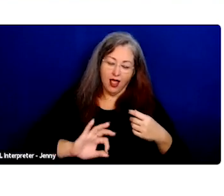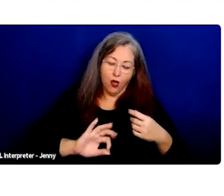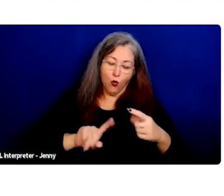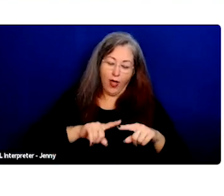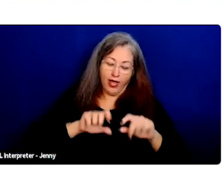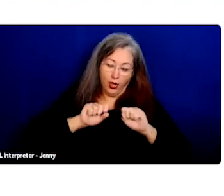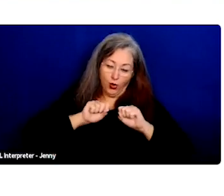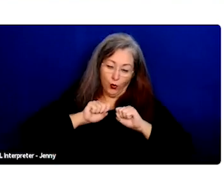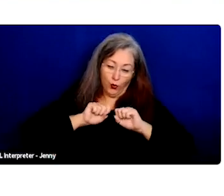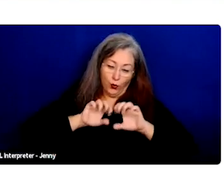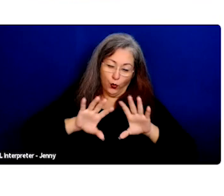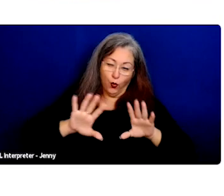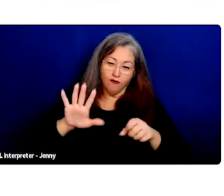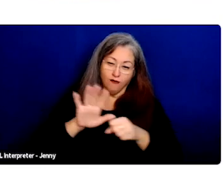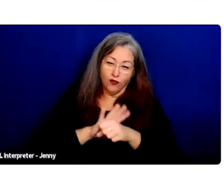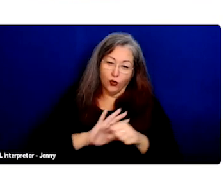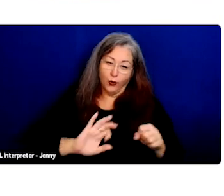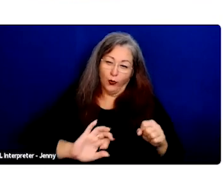exhale.